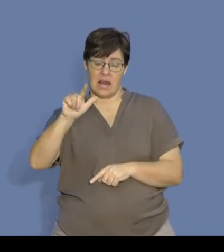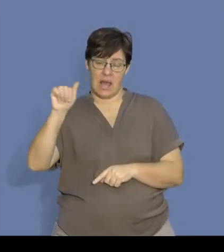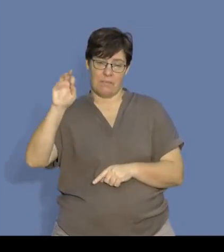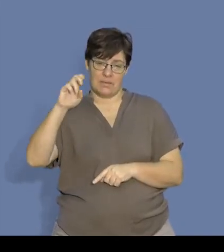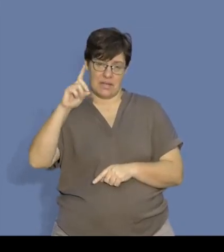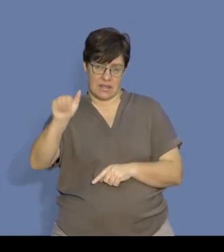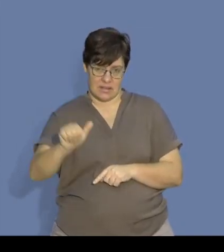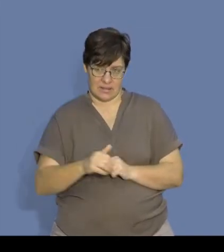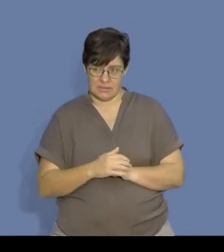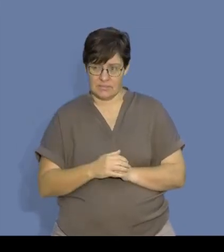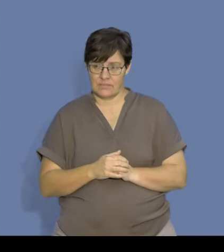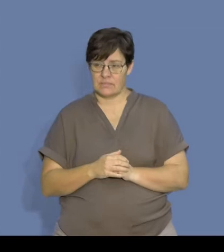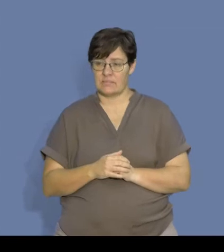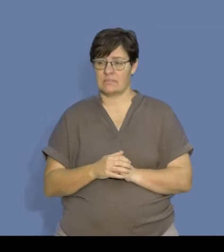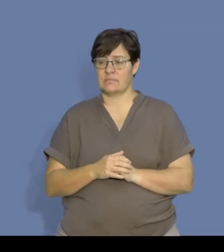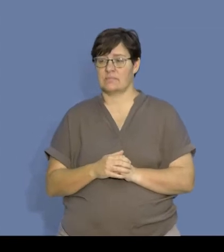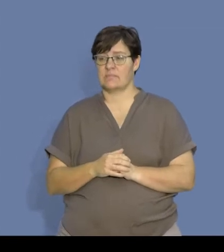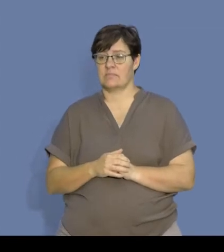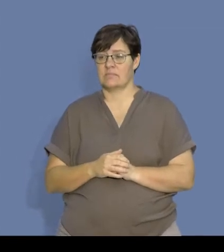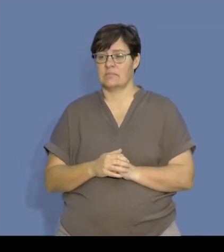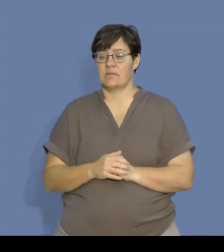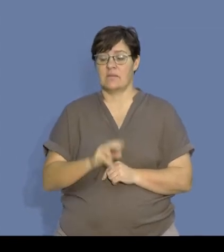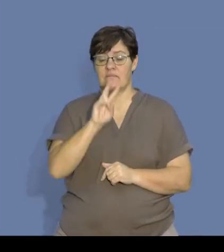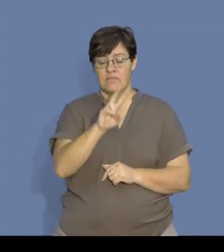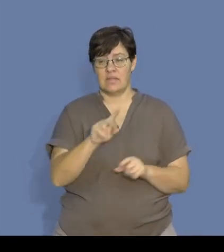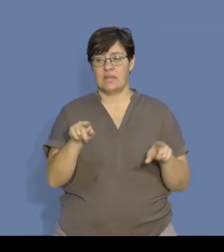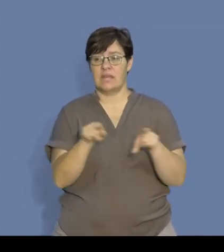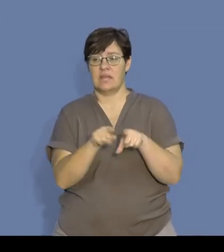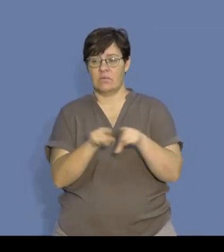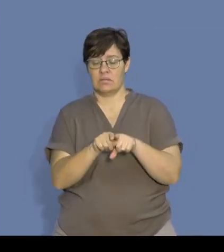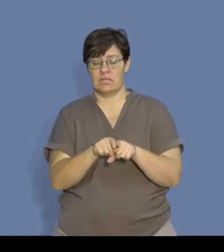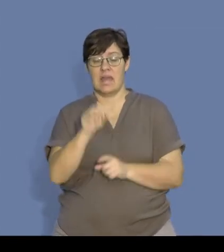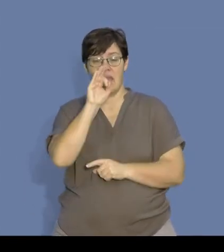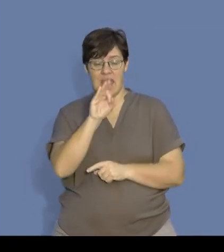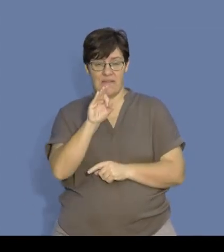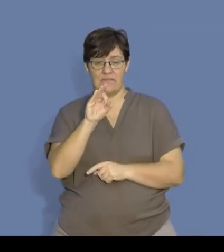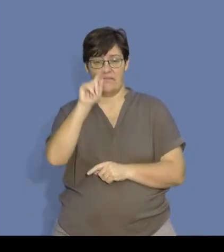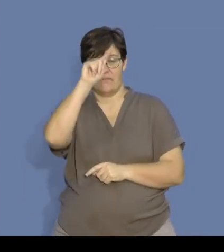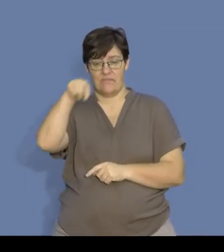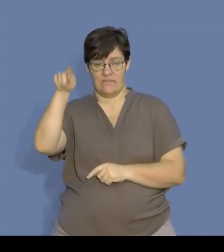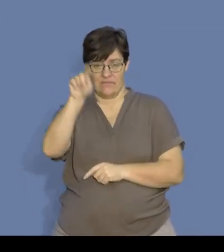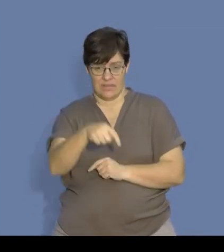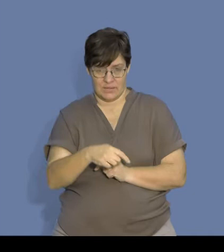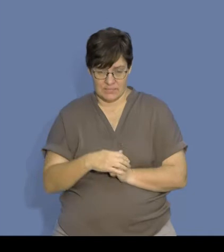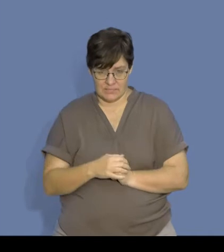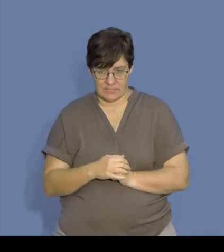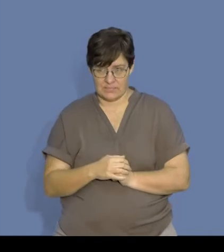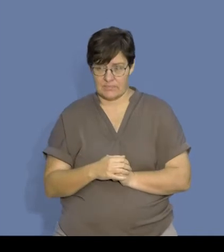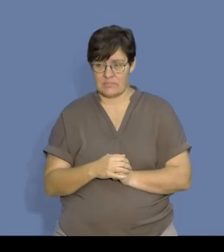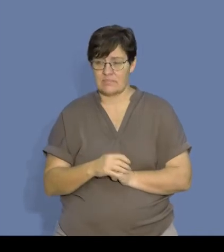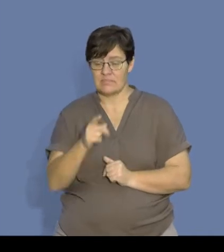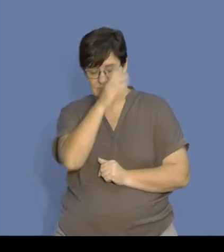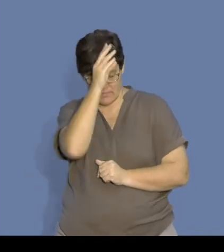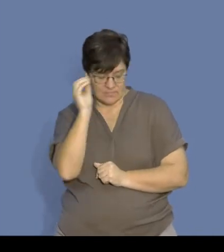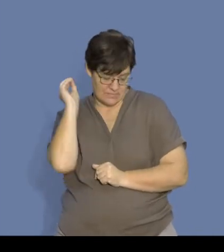wave equation, where speed is frequency times wavelength. You must keep this in the